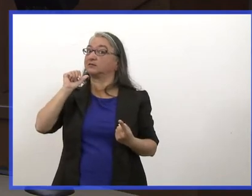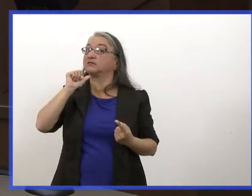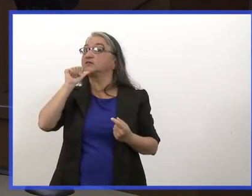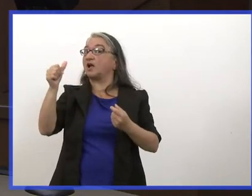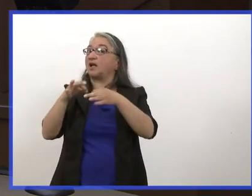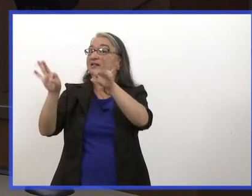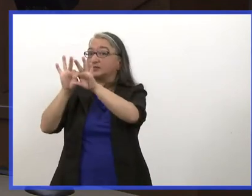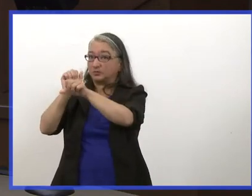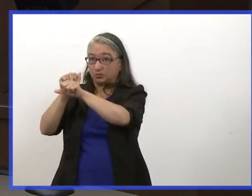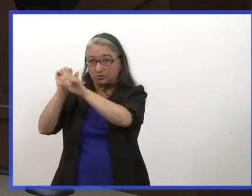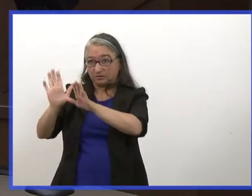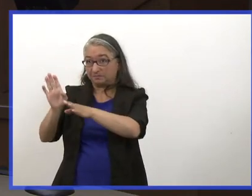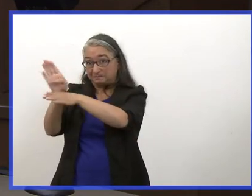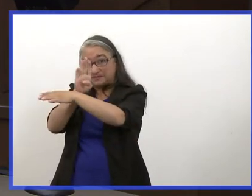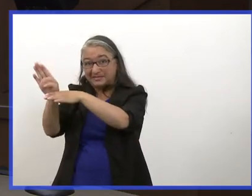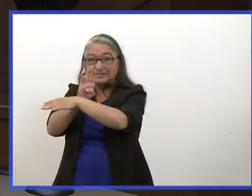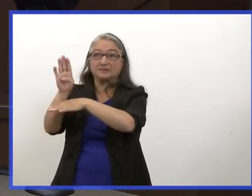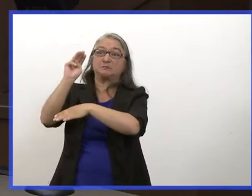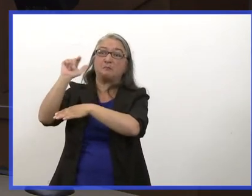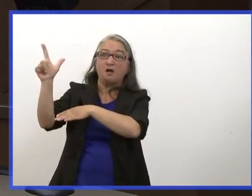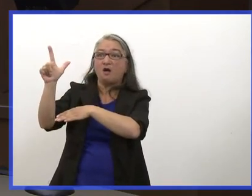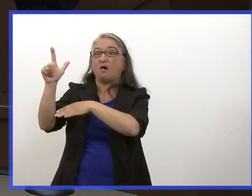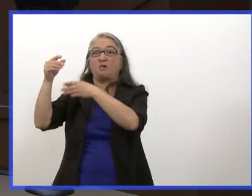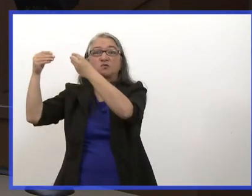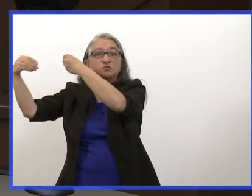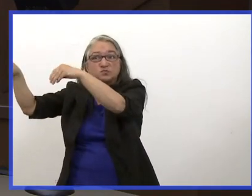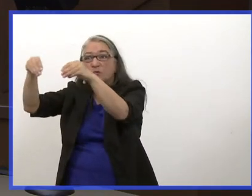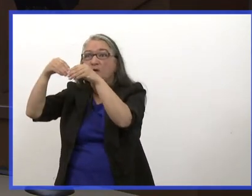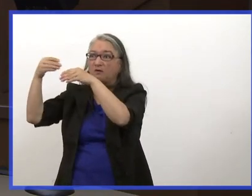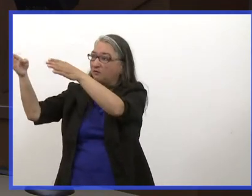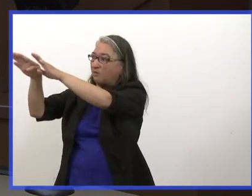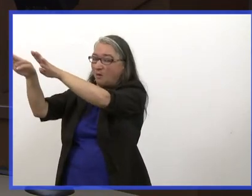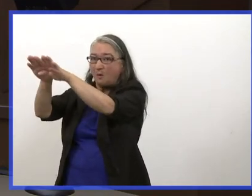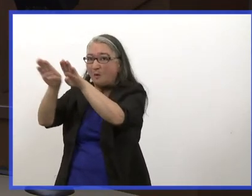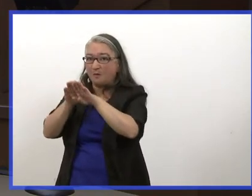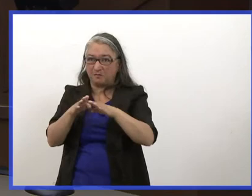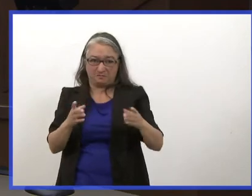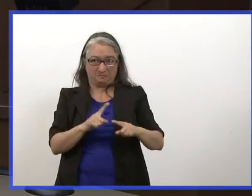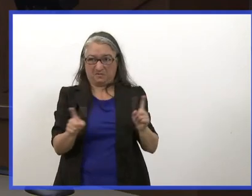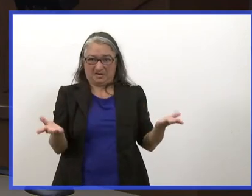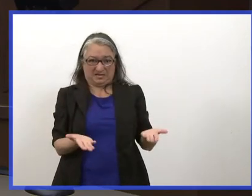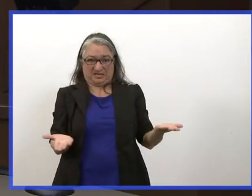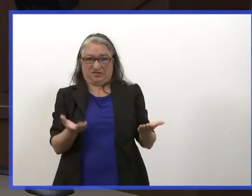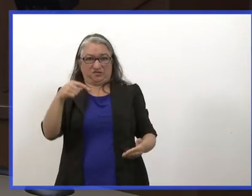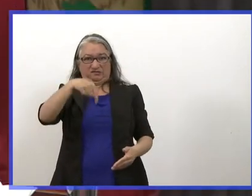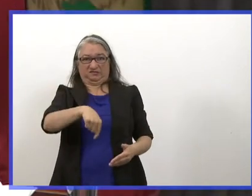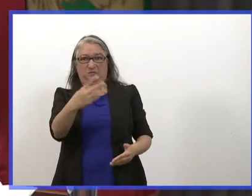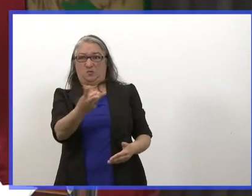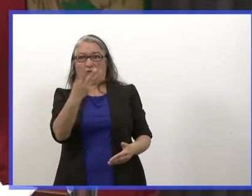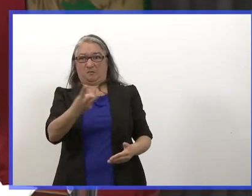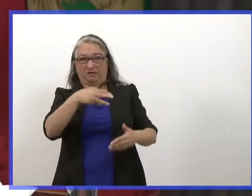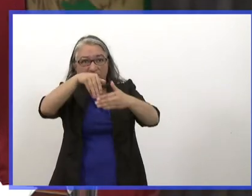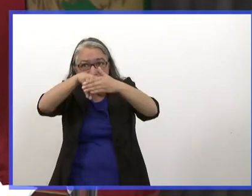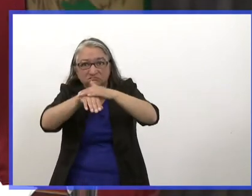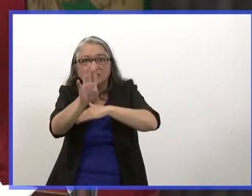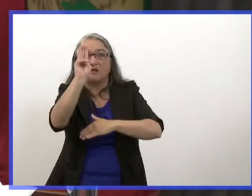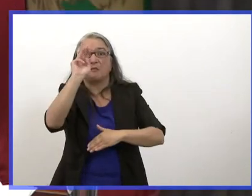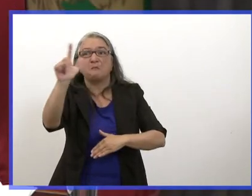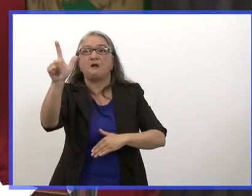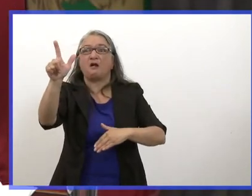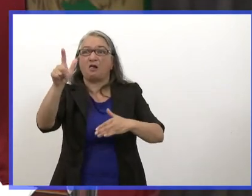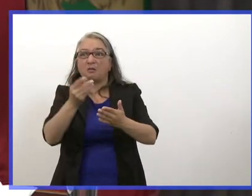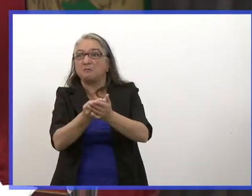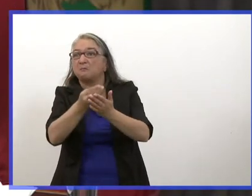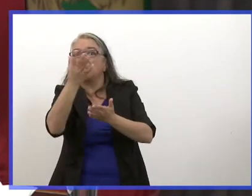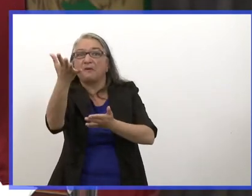are closed. I can walk into a mall in Winnipeg and buy a set of golf clubs. How do we square that? Yeah, that's the one difference.